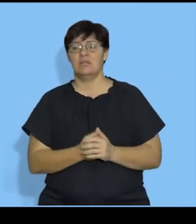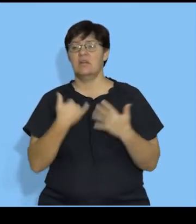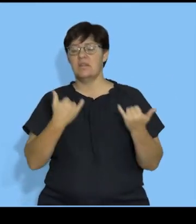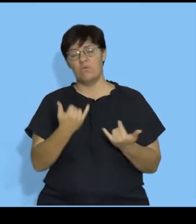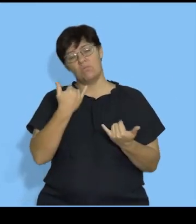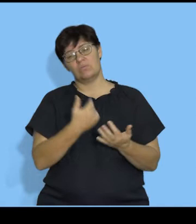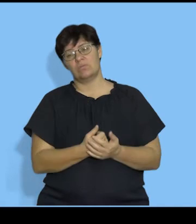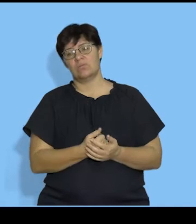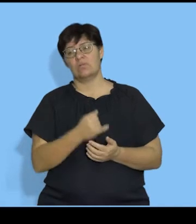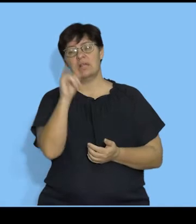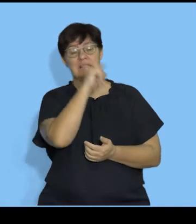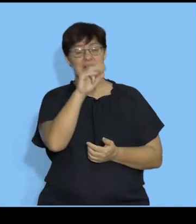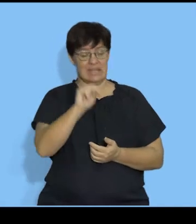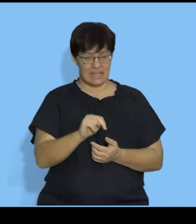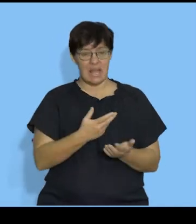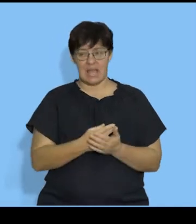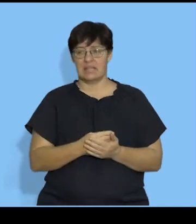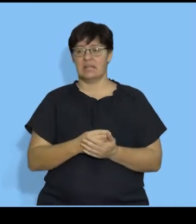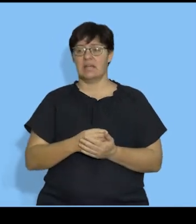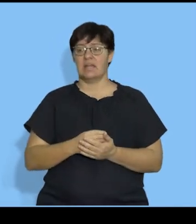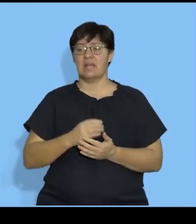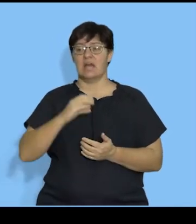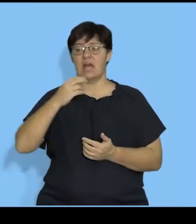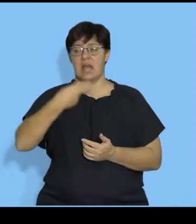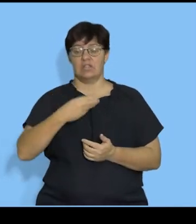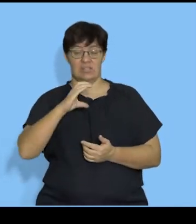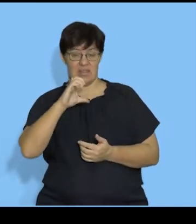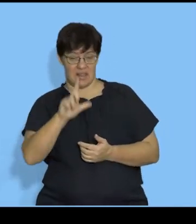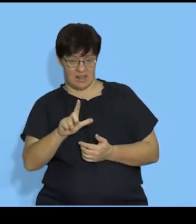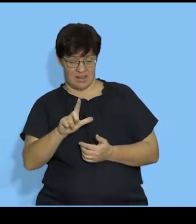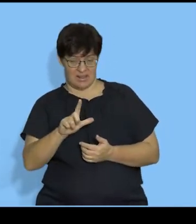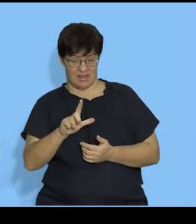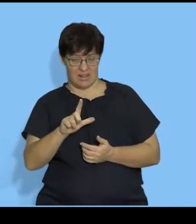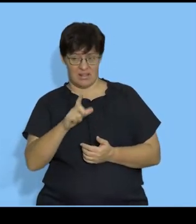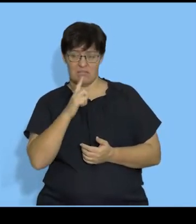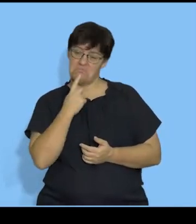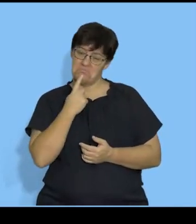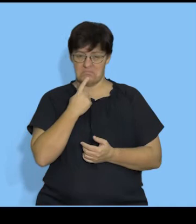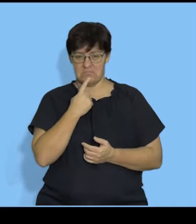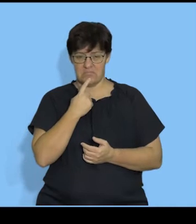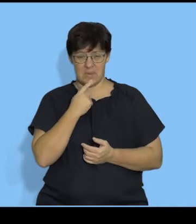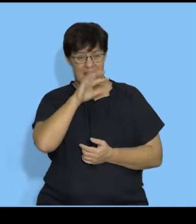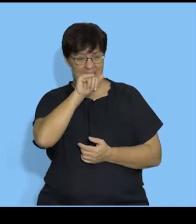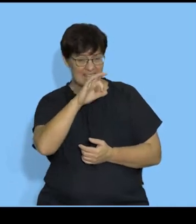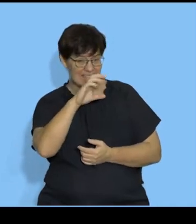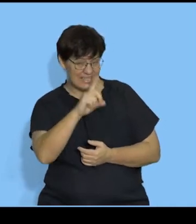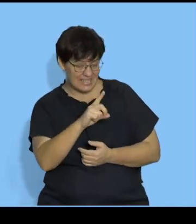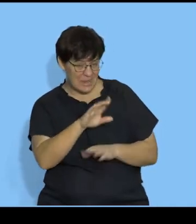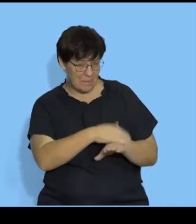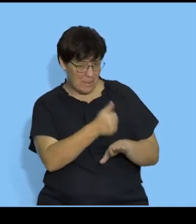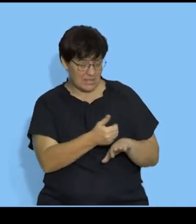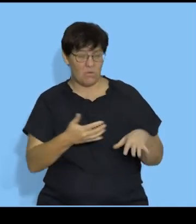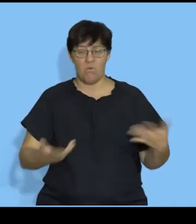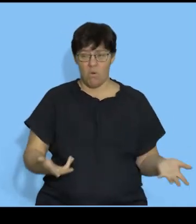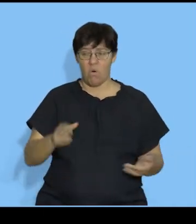react zinc and hydrochloric acid, is this an acid-base reaction or a redox